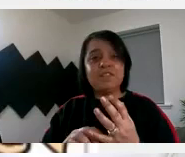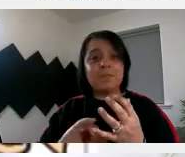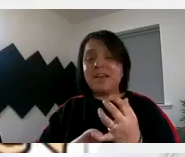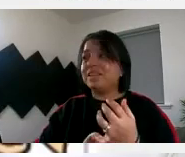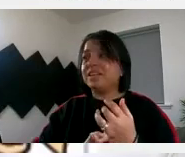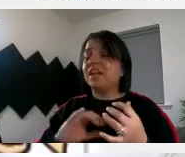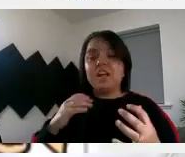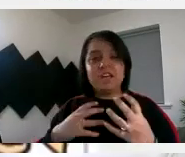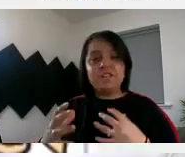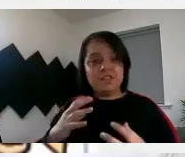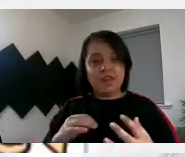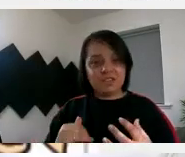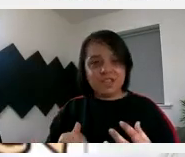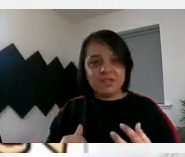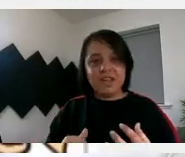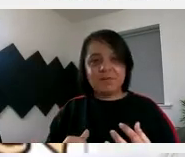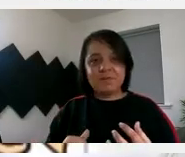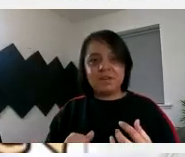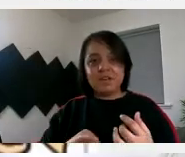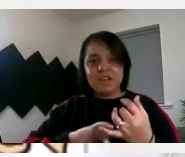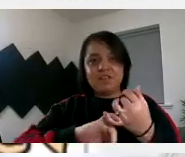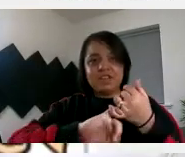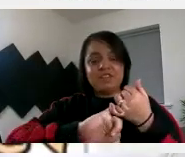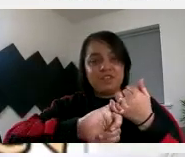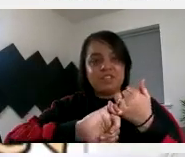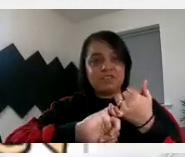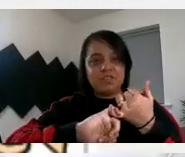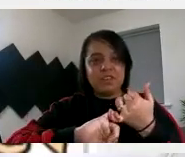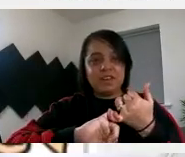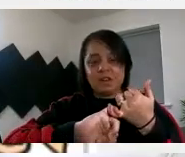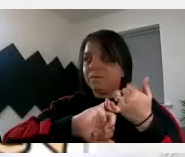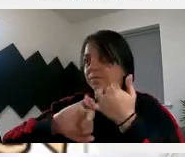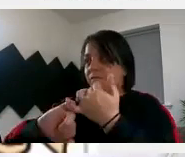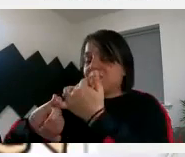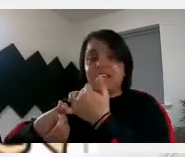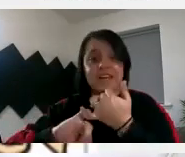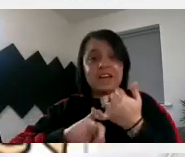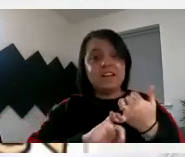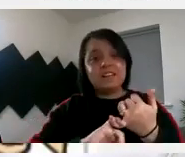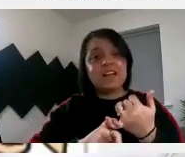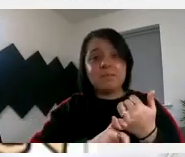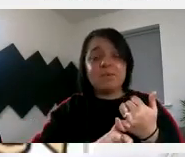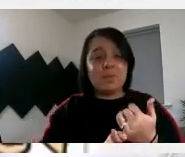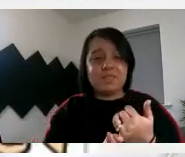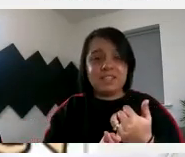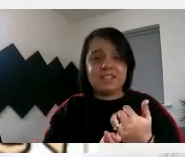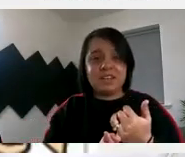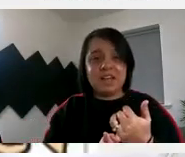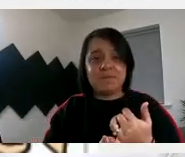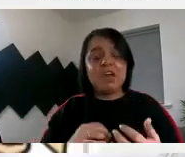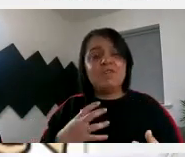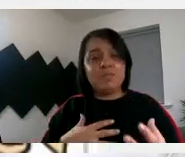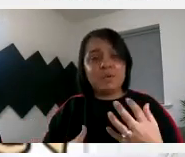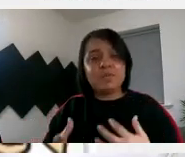even the basics, even if you don't know how to say your name, if you just say the first letter of your first letter, that can be represented as your